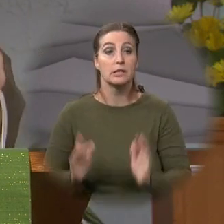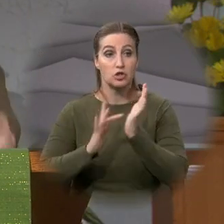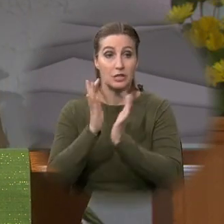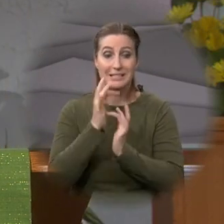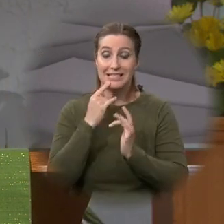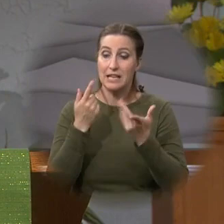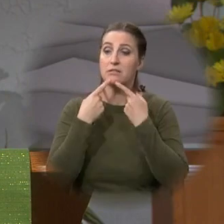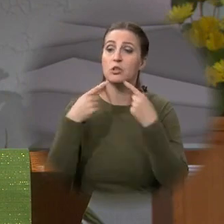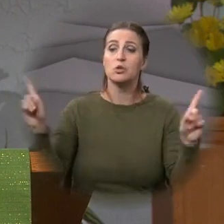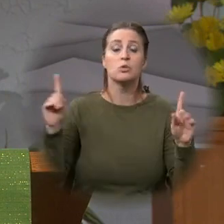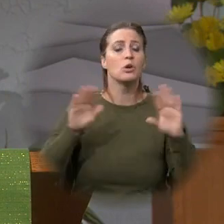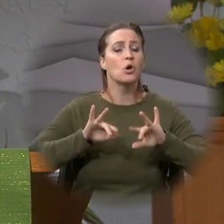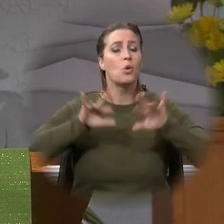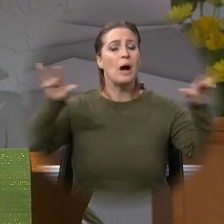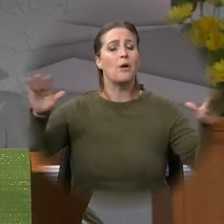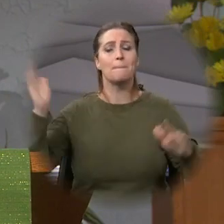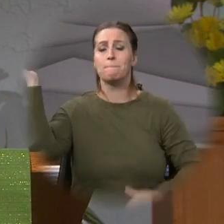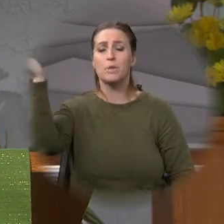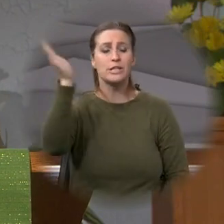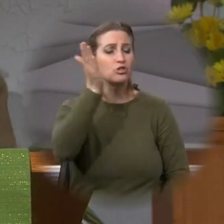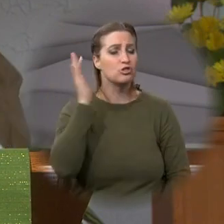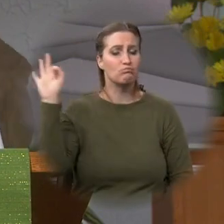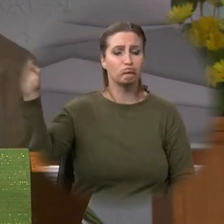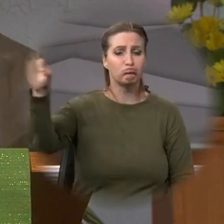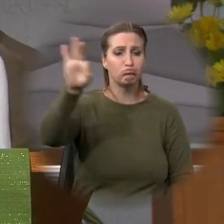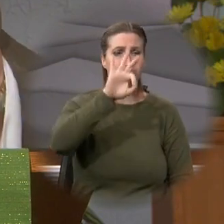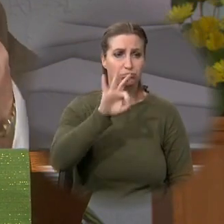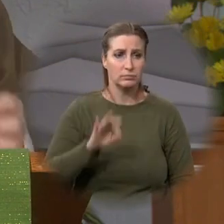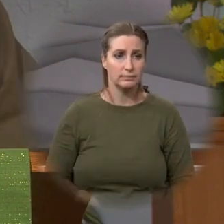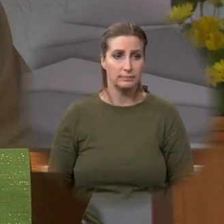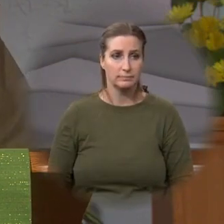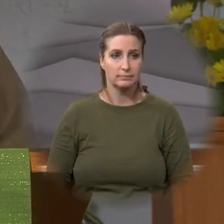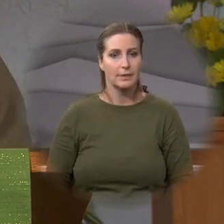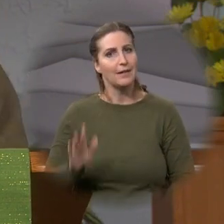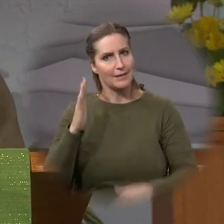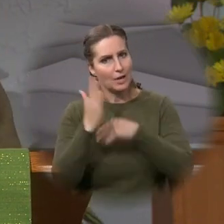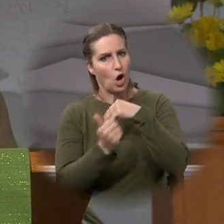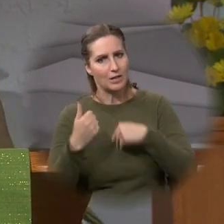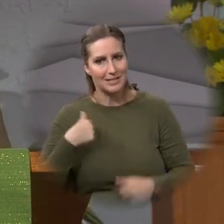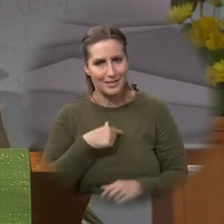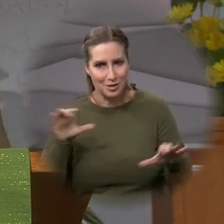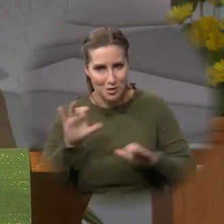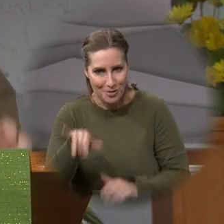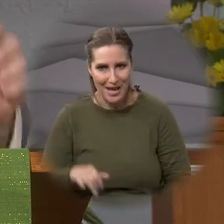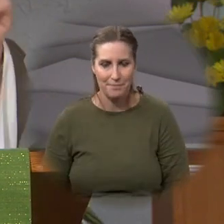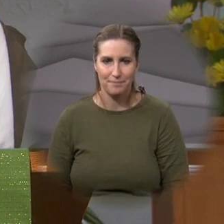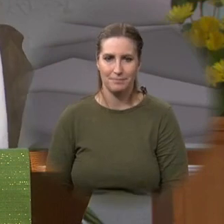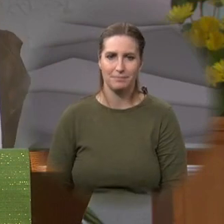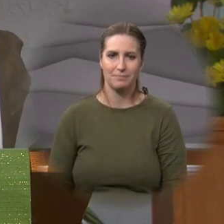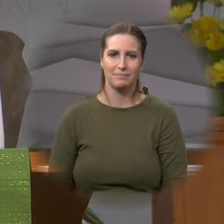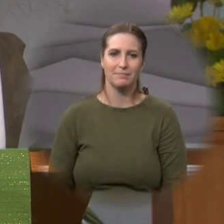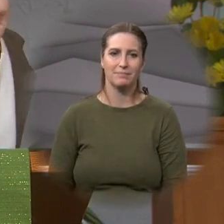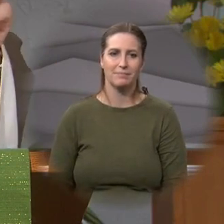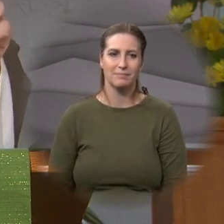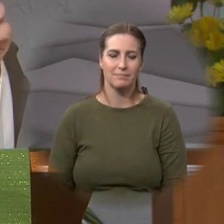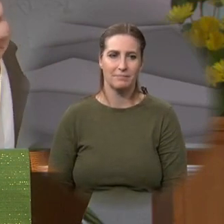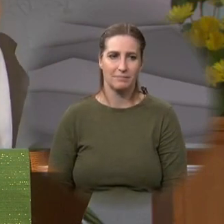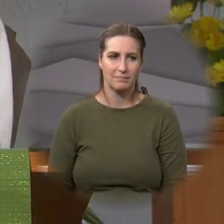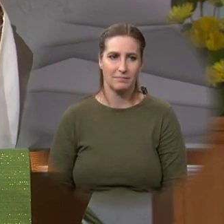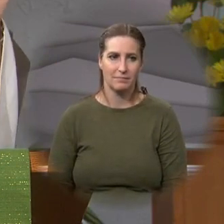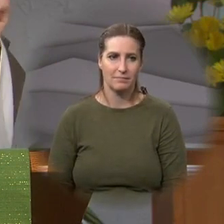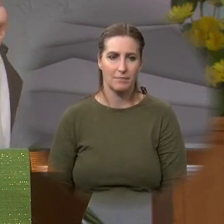and preach. And so that's what we're called to do. Well,